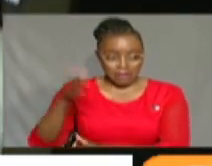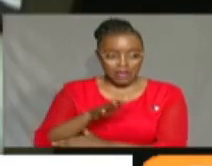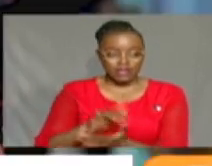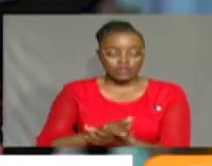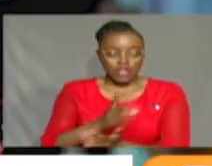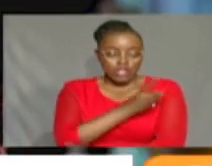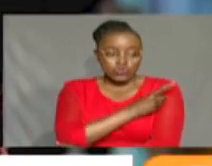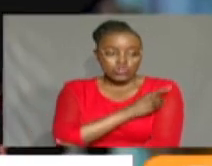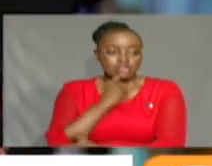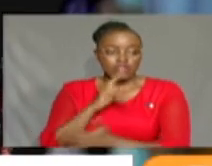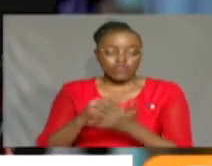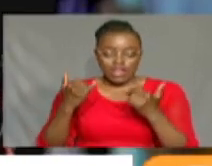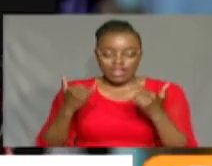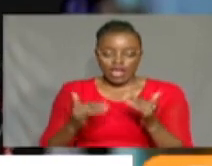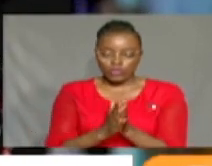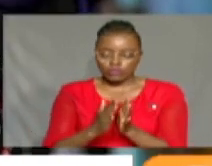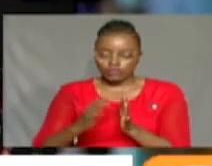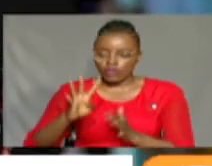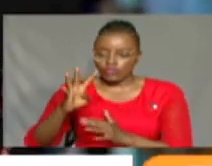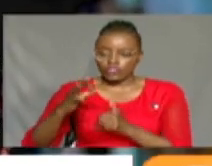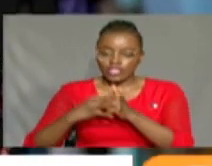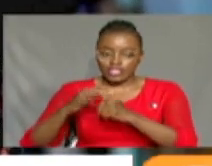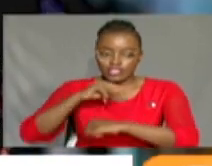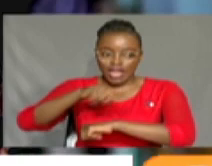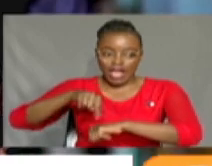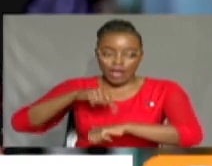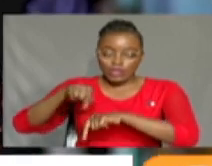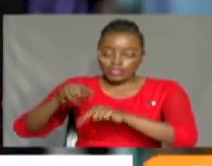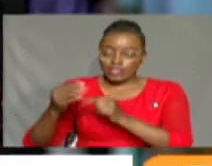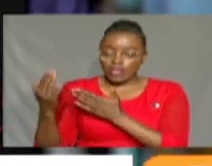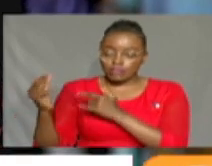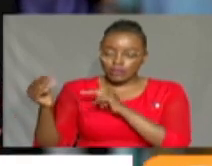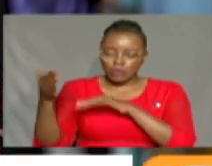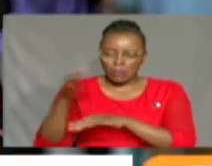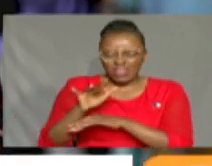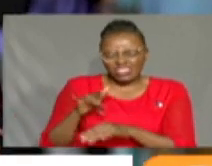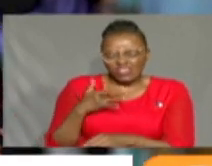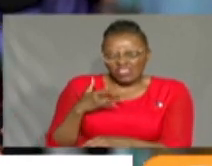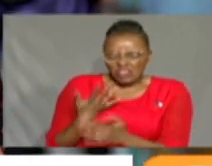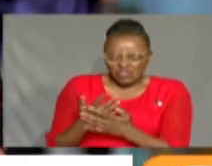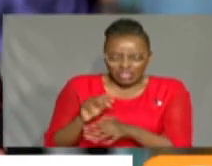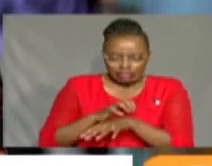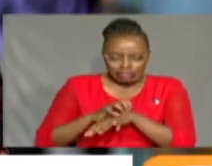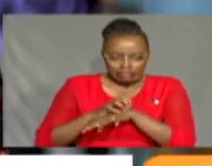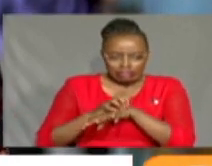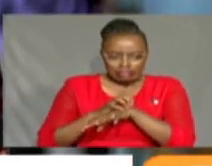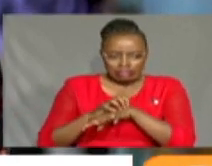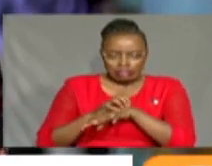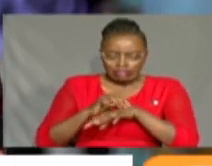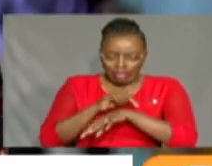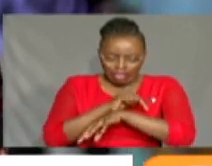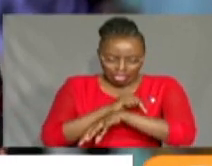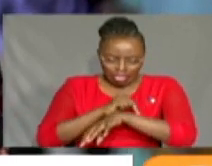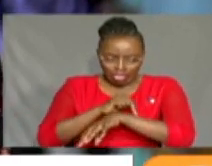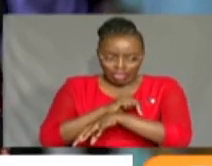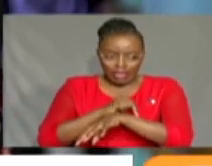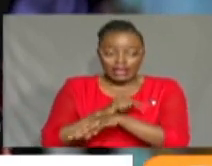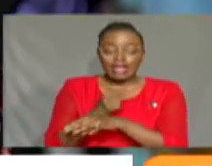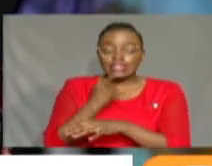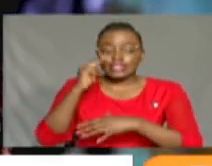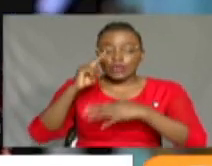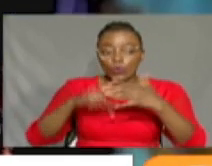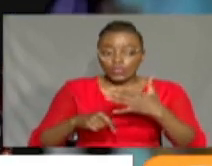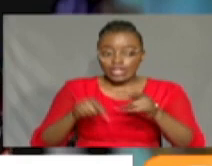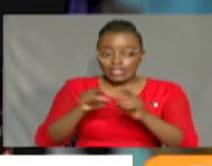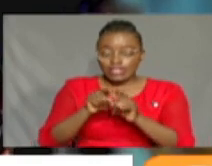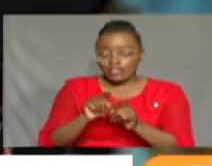Doctors say that between now and the 48 hours, she's expected to feel some slight irritation around the wound. This, they say,